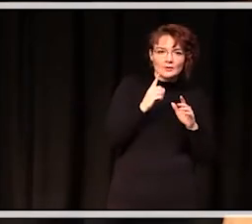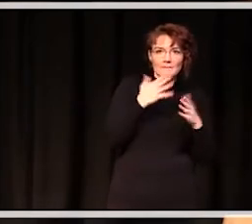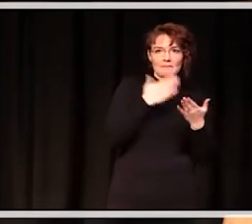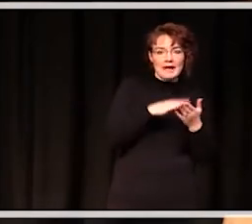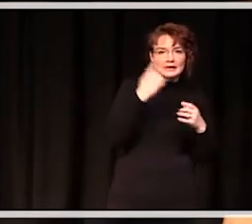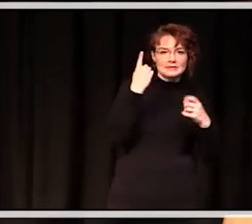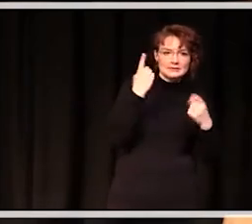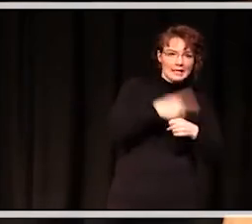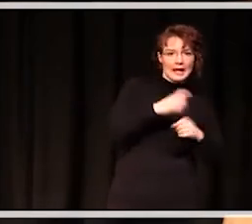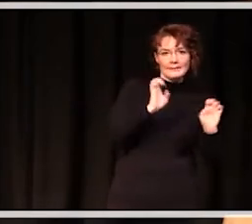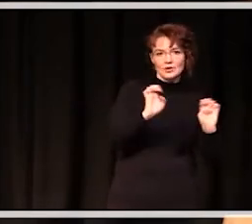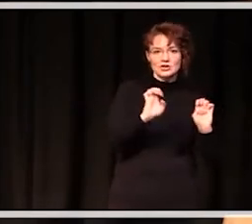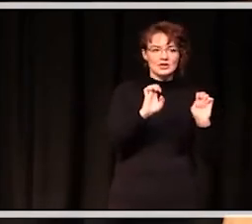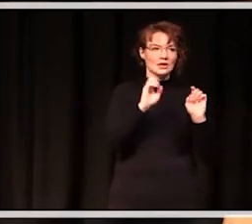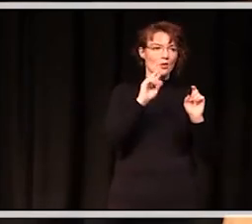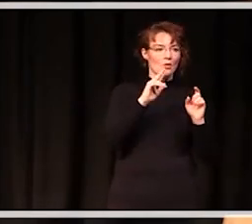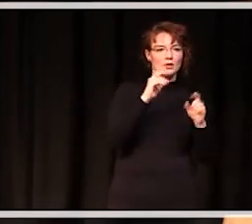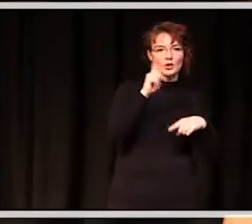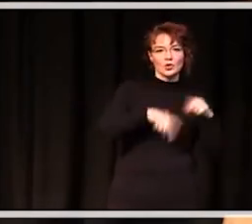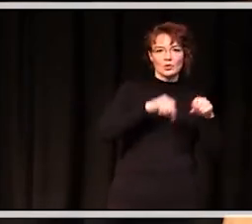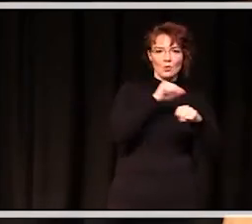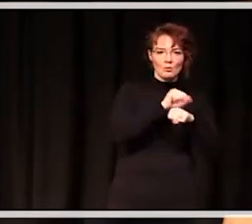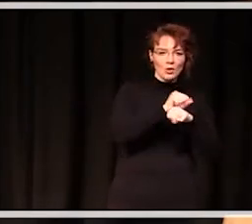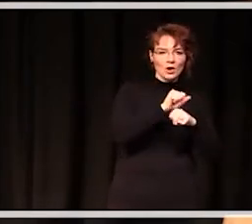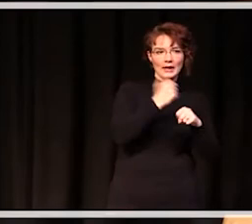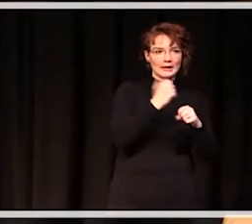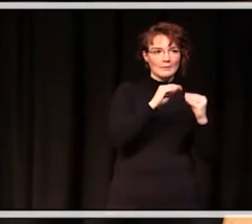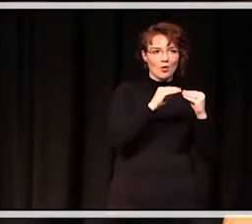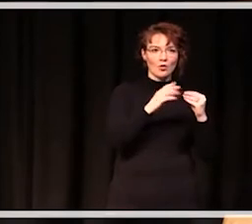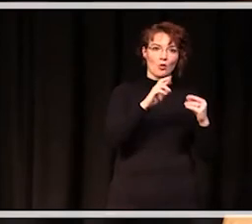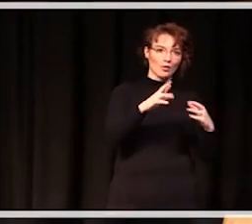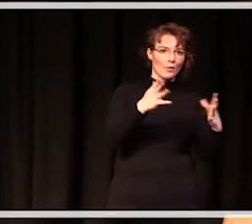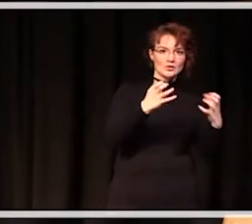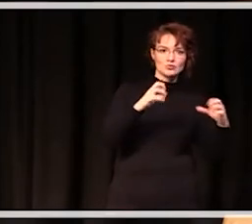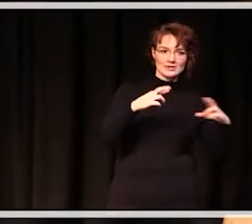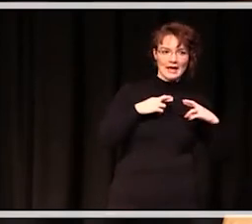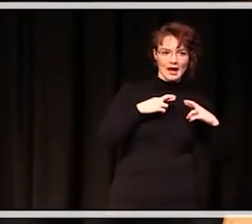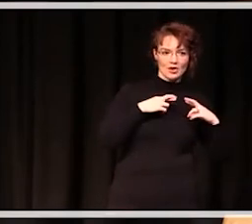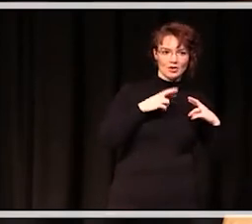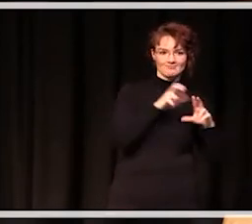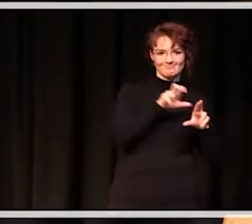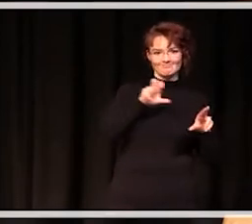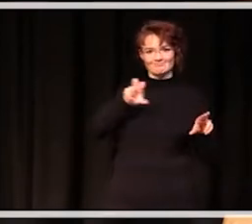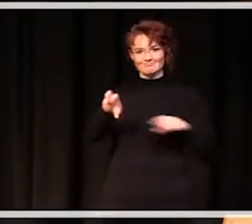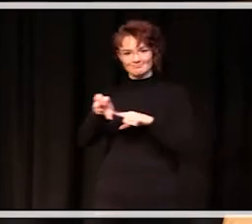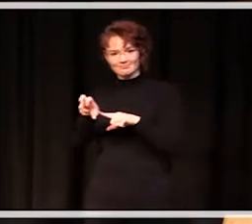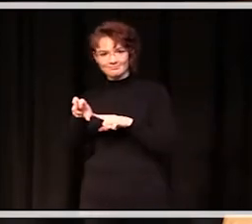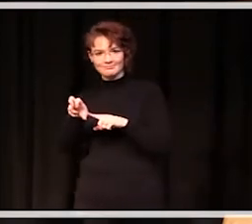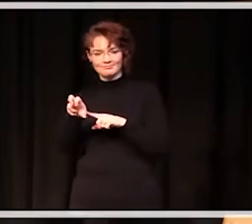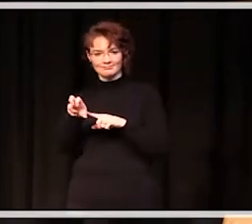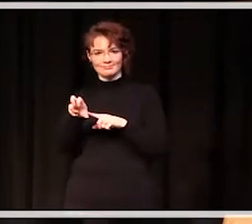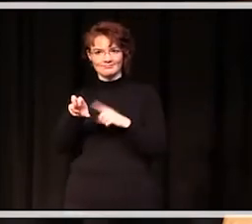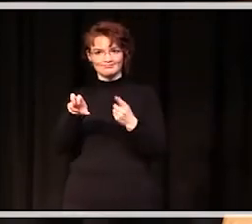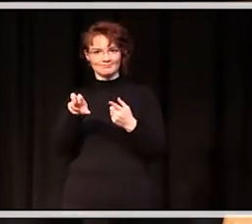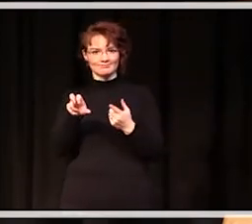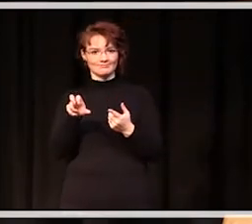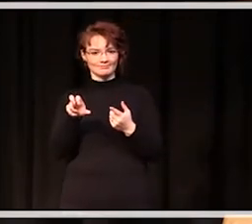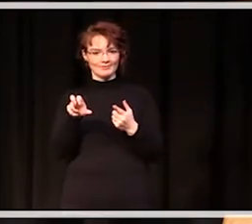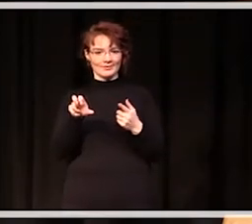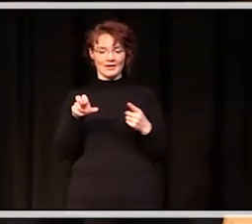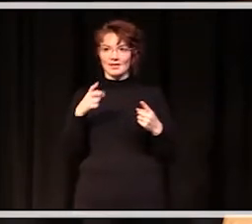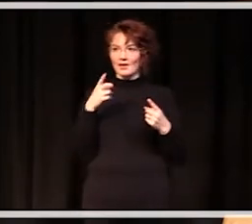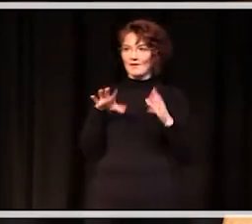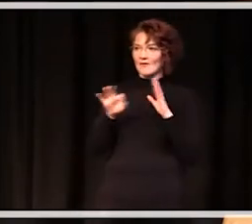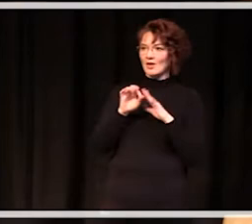putting some money away for that day that they couldn't work anymore, or they didn't want to work anymore, and they could enter into a retirement season. And then they find